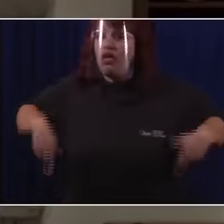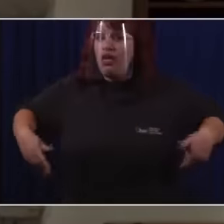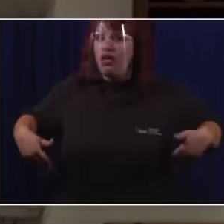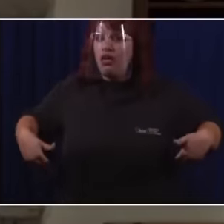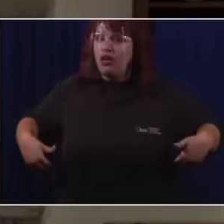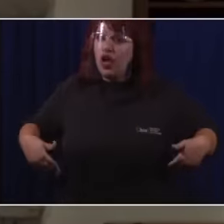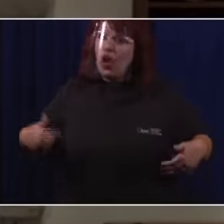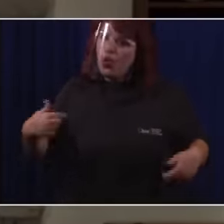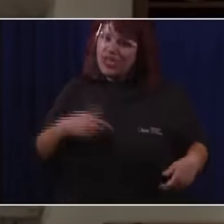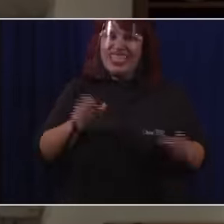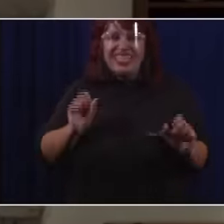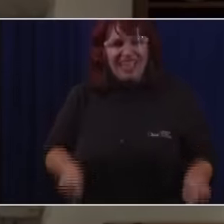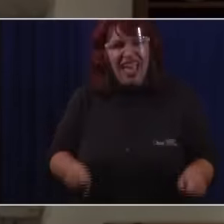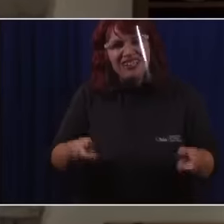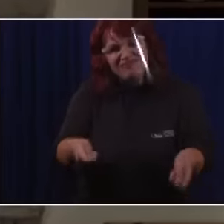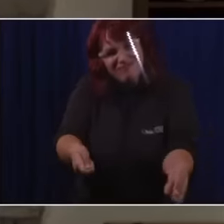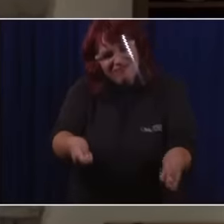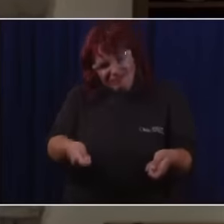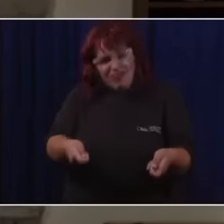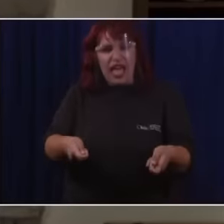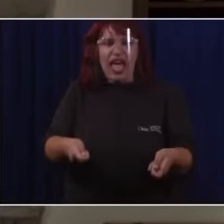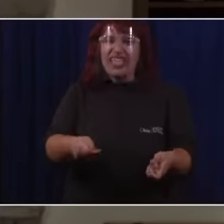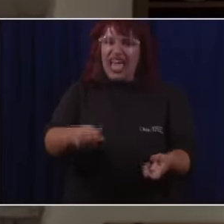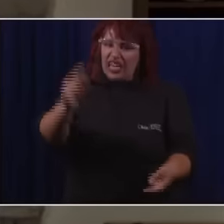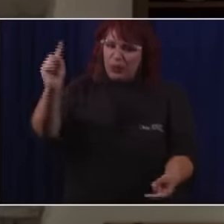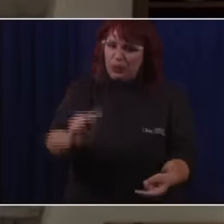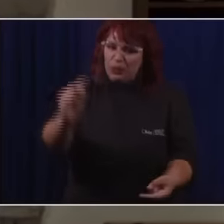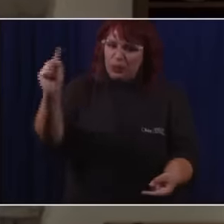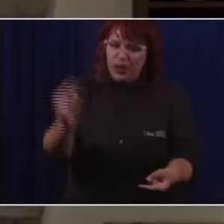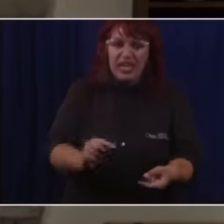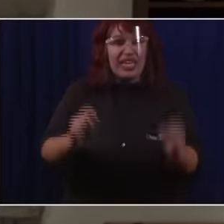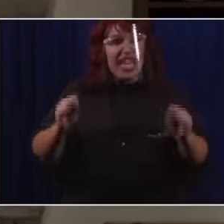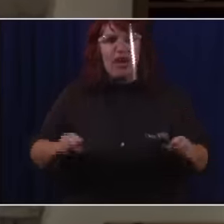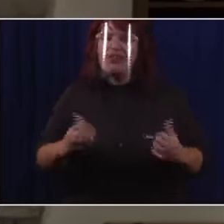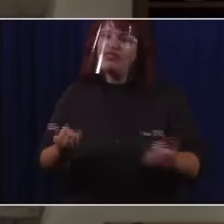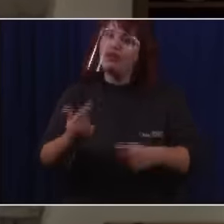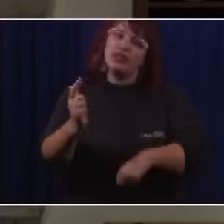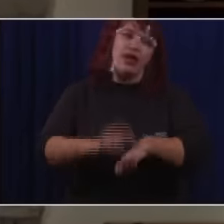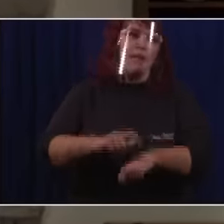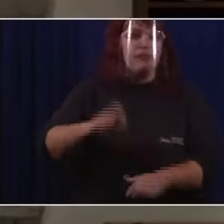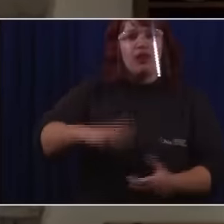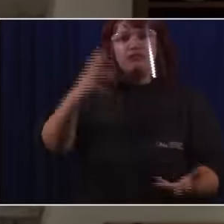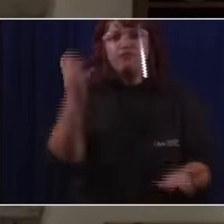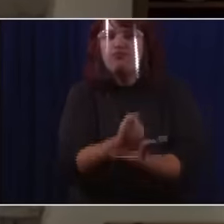this. We've got to control it. Now's the time. Now's the time to get on it. We got to do it.